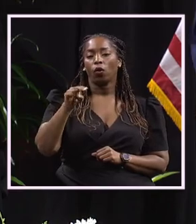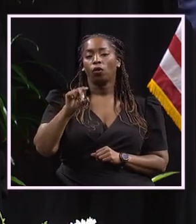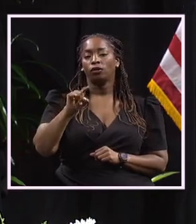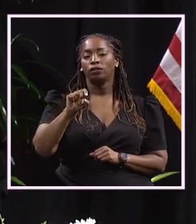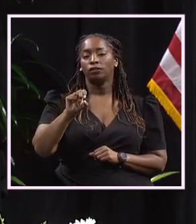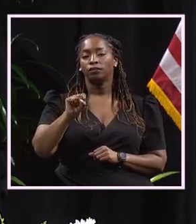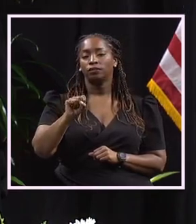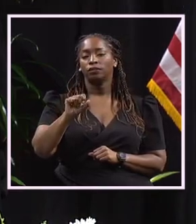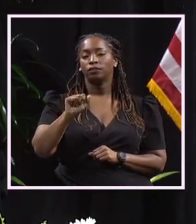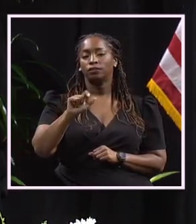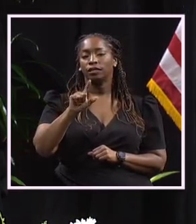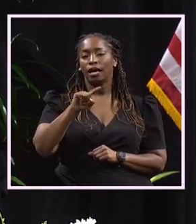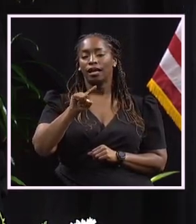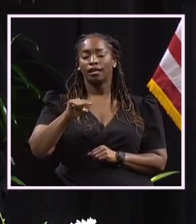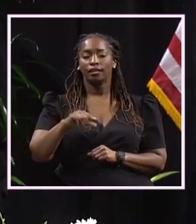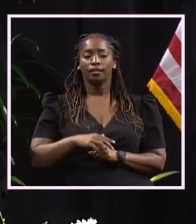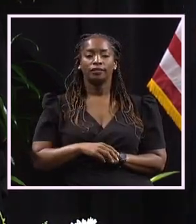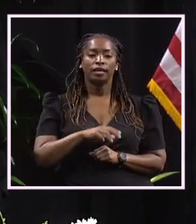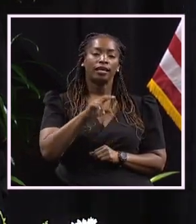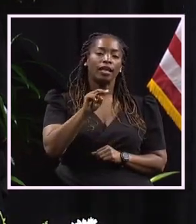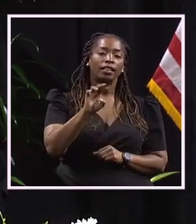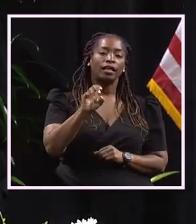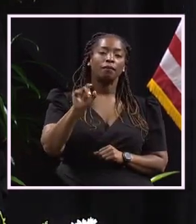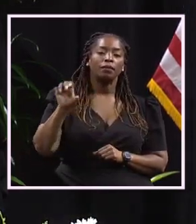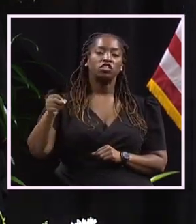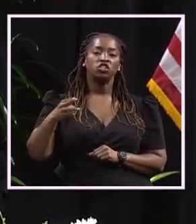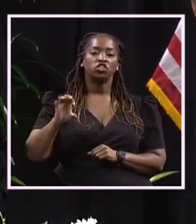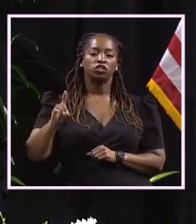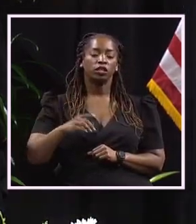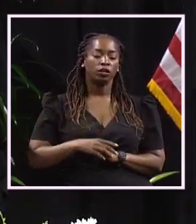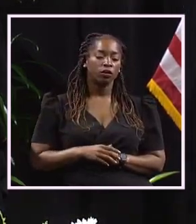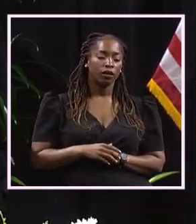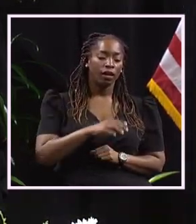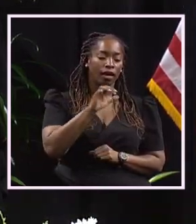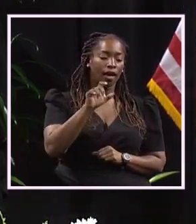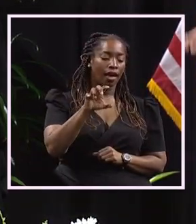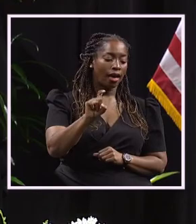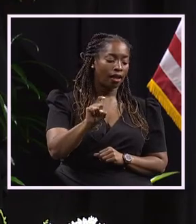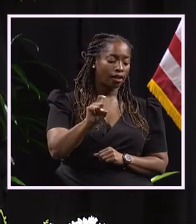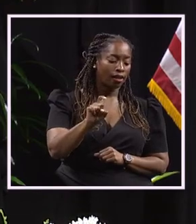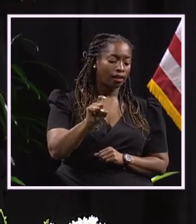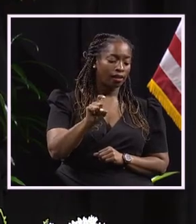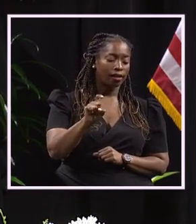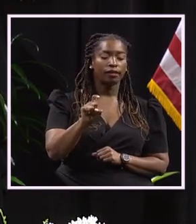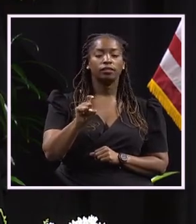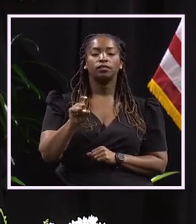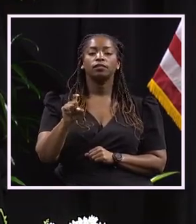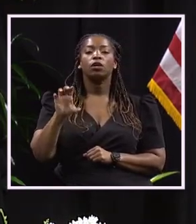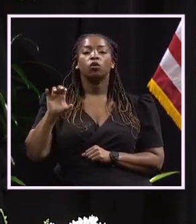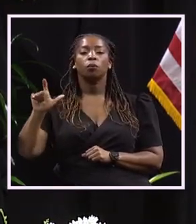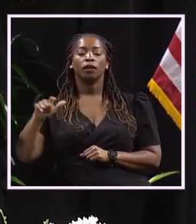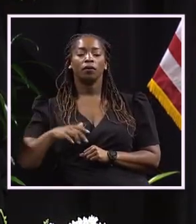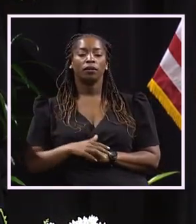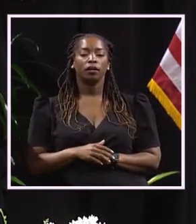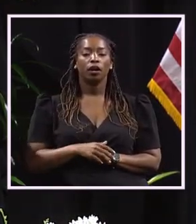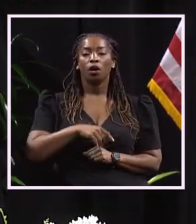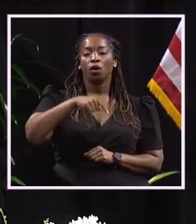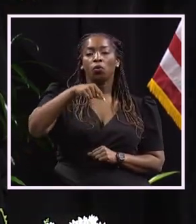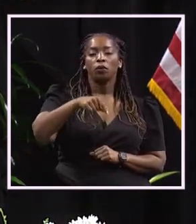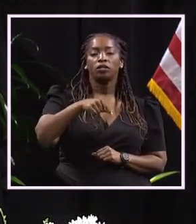Peyton Emily Scheel, Alex Navarro Catalan, cum laude, Quentin G.